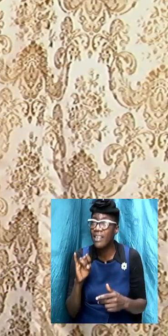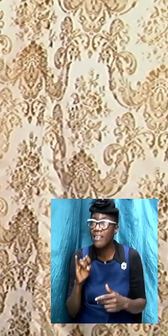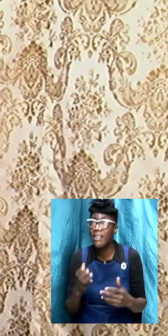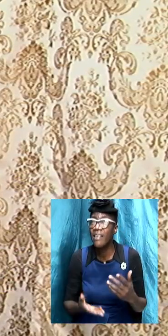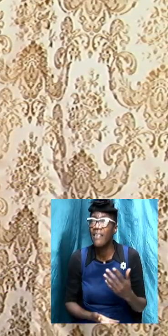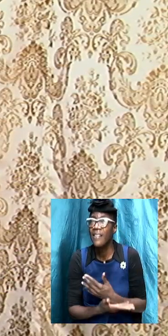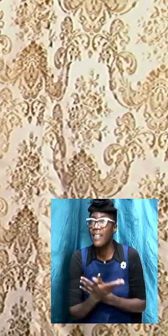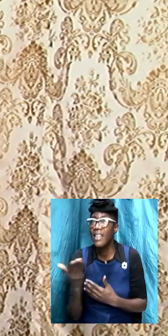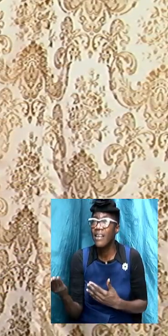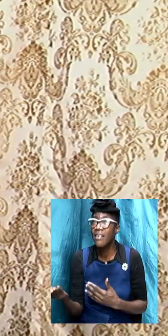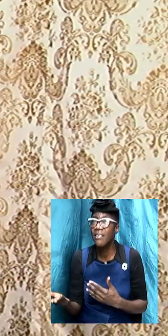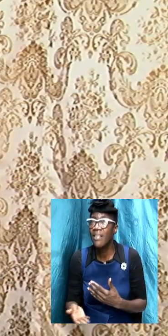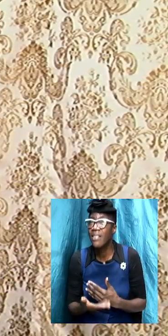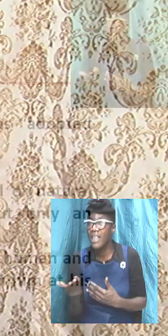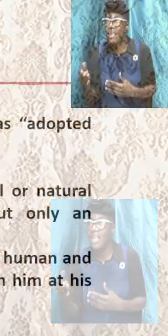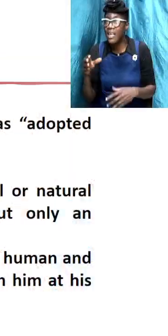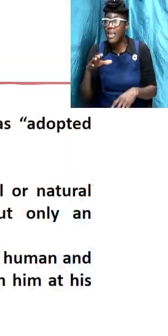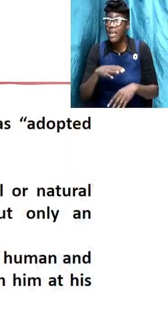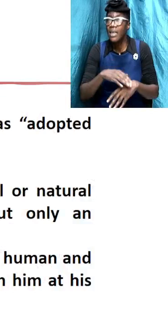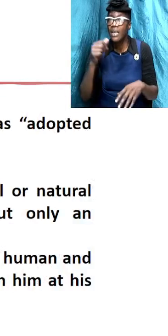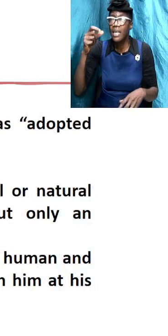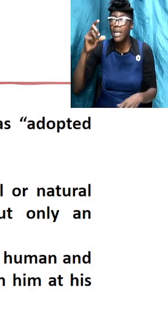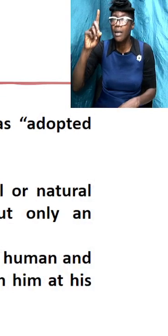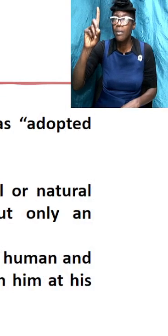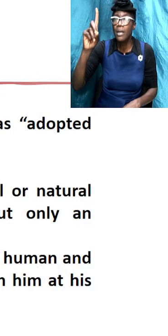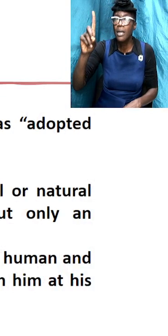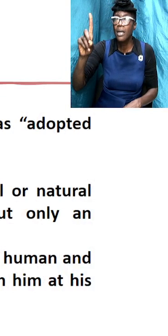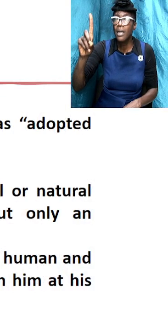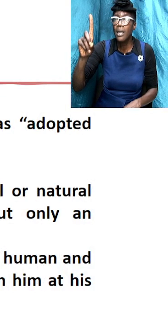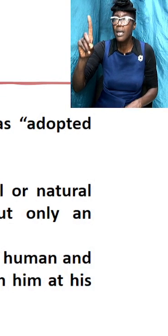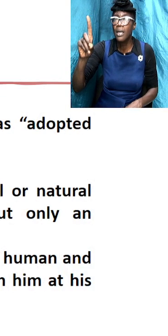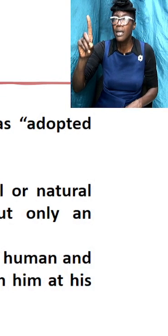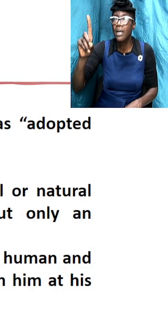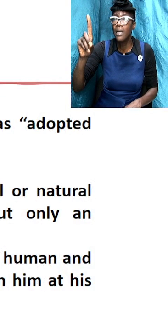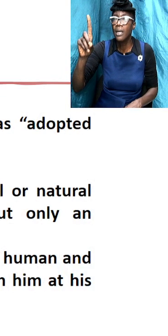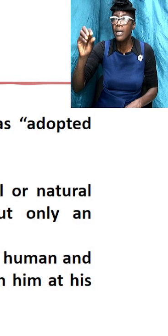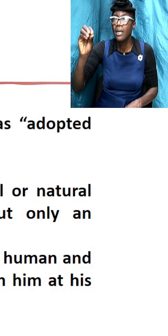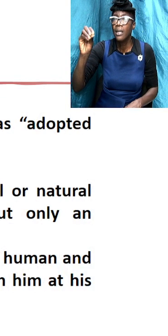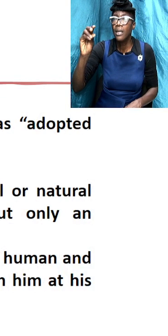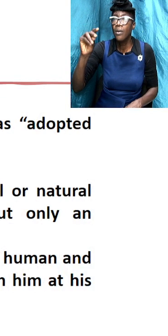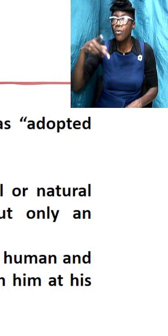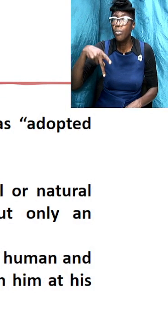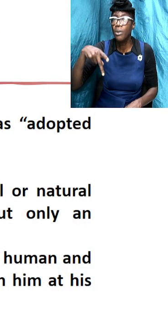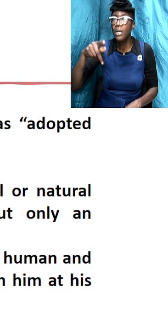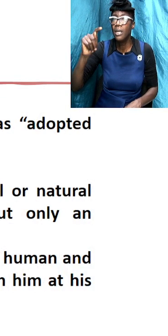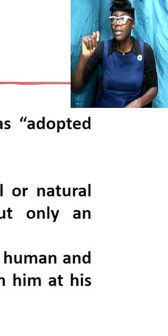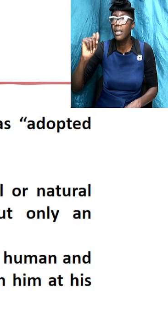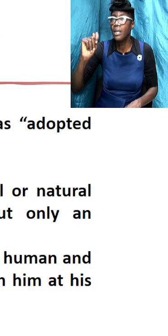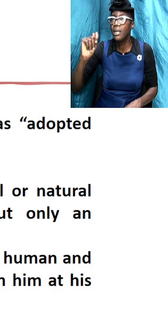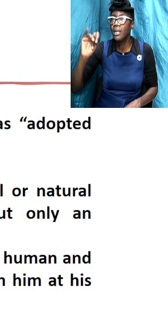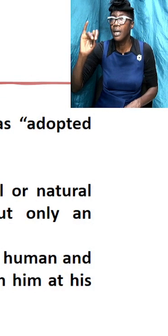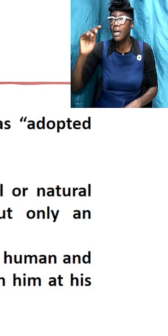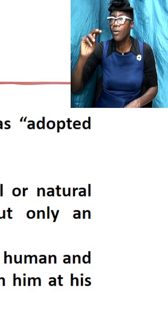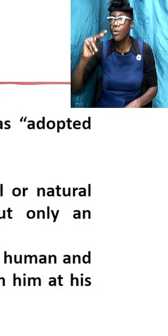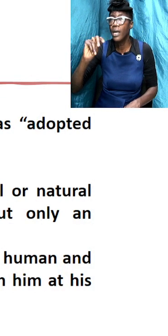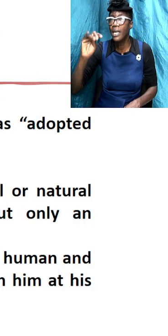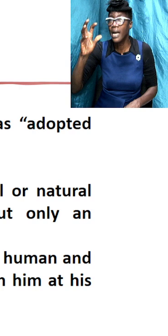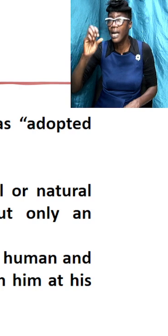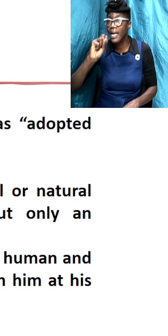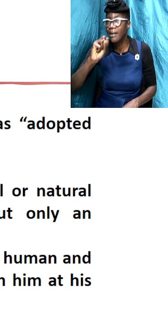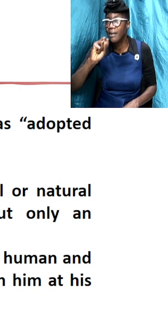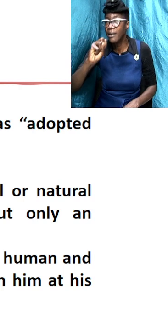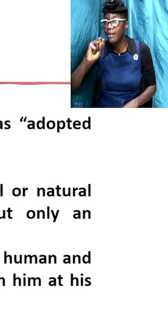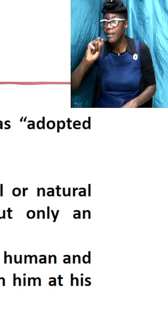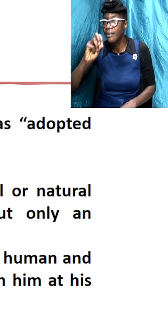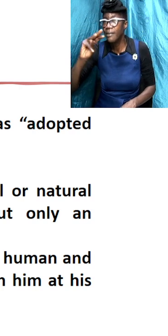a thing called adoptionism. And this came about in the second century, the second or the third century. It's an attack on